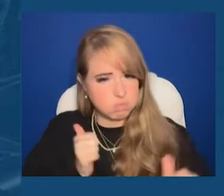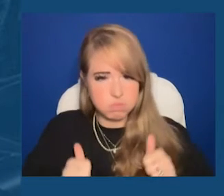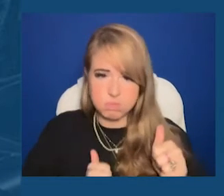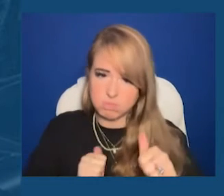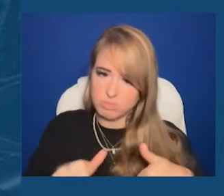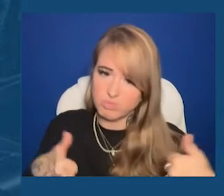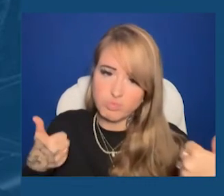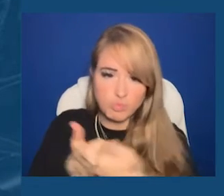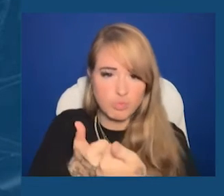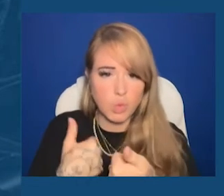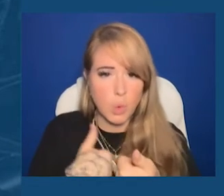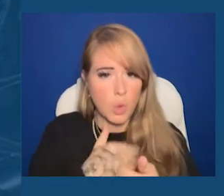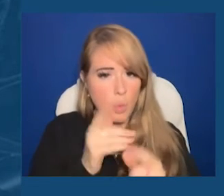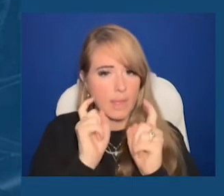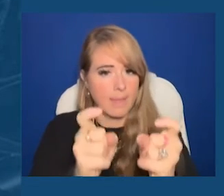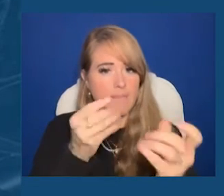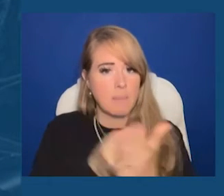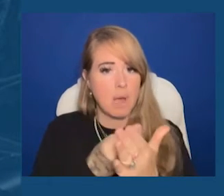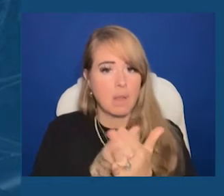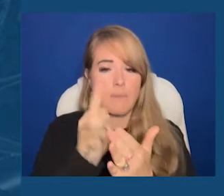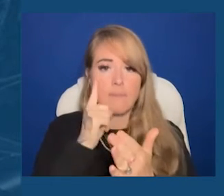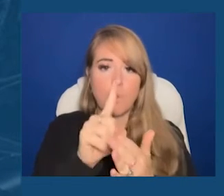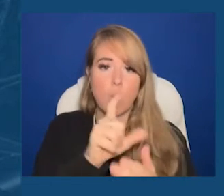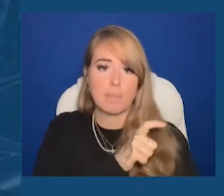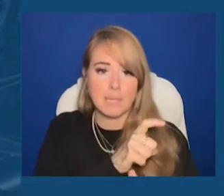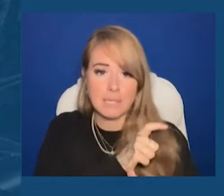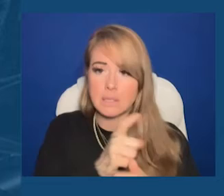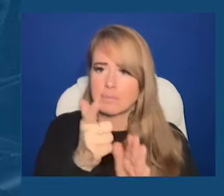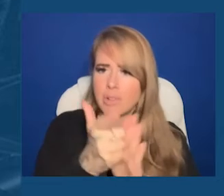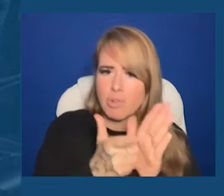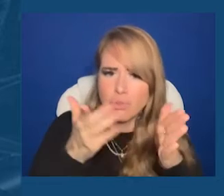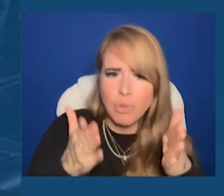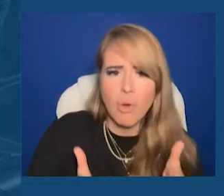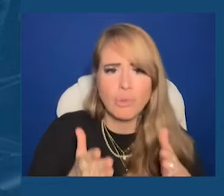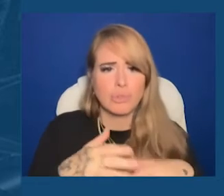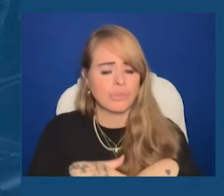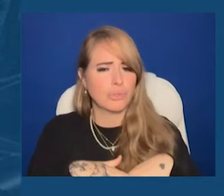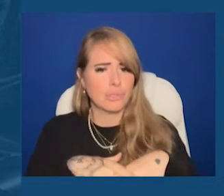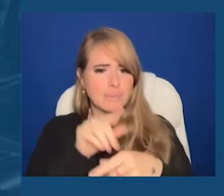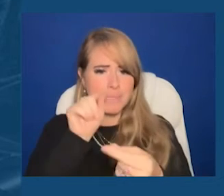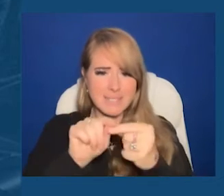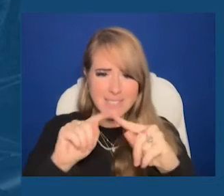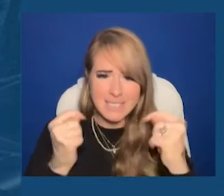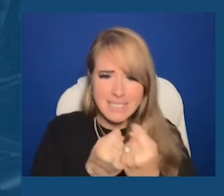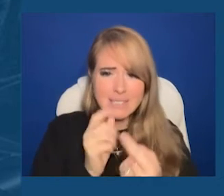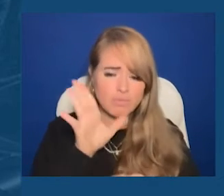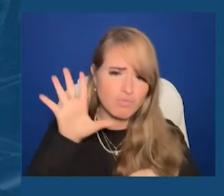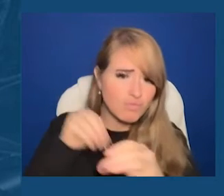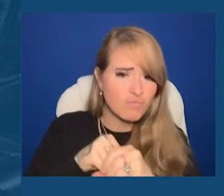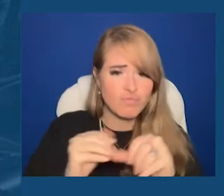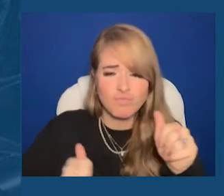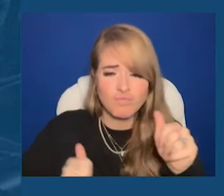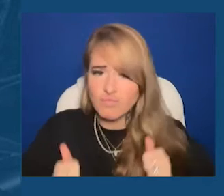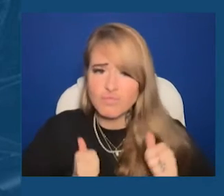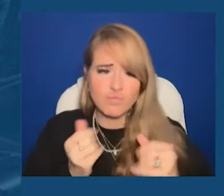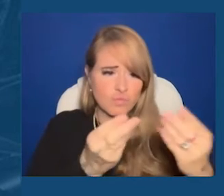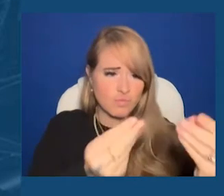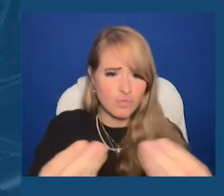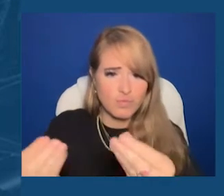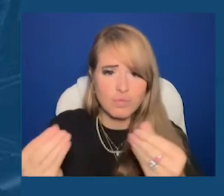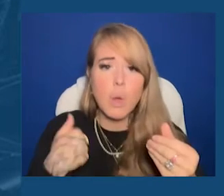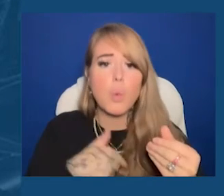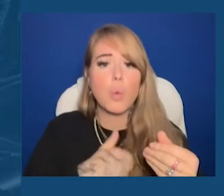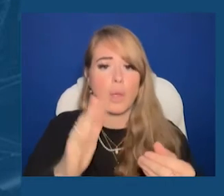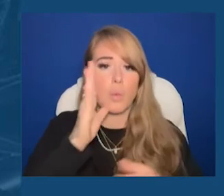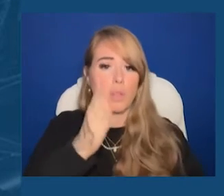dedicate more money for law enforcement, prosecutors, have specific teams that'll deal with this, increase penalties